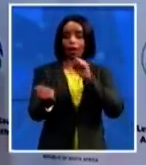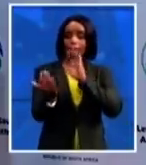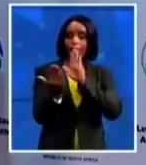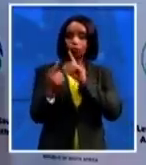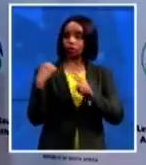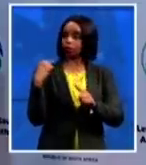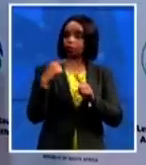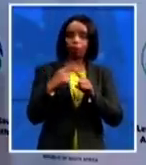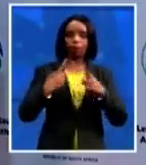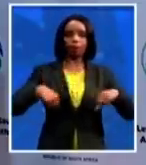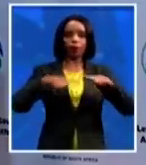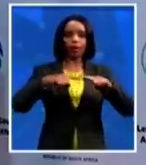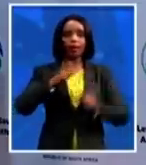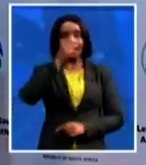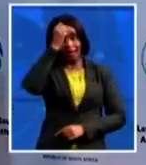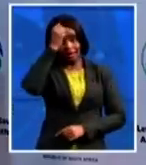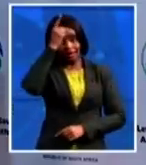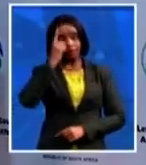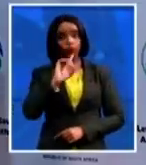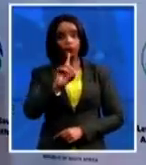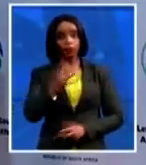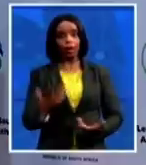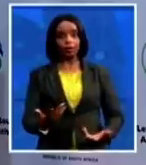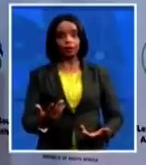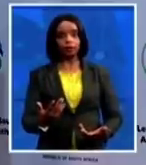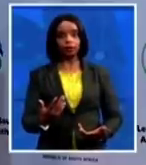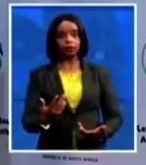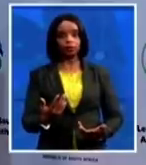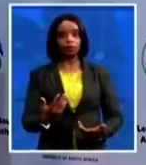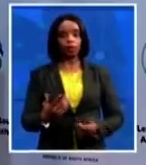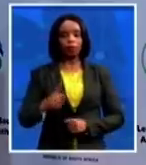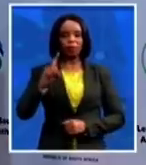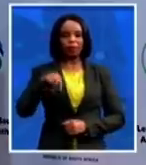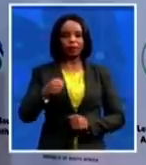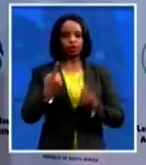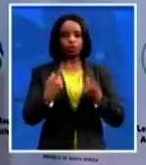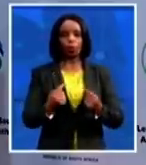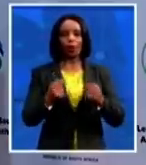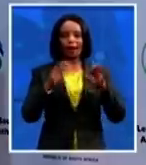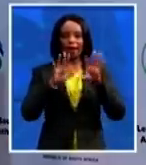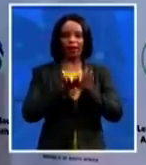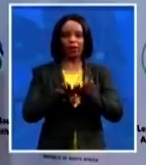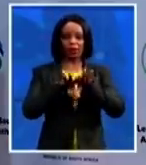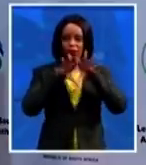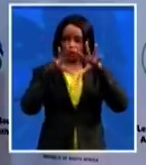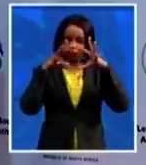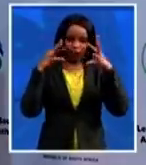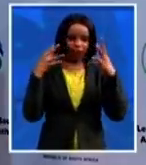we can, to do everything that do not interrupt the economic